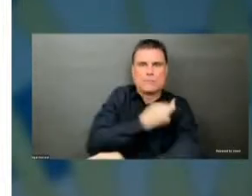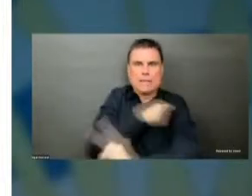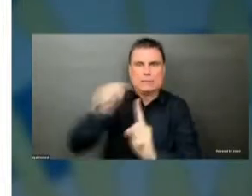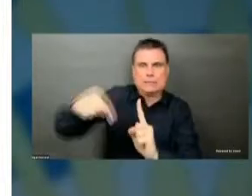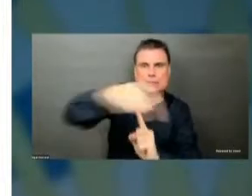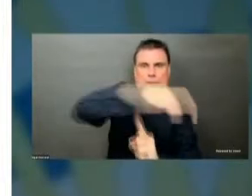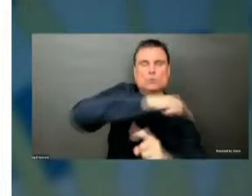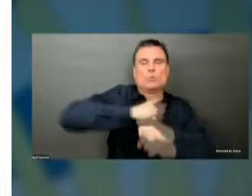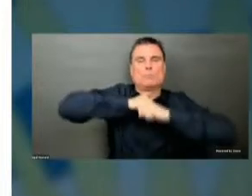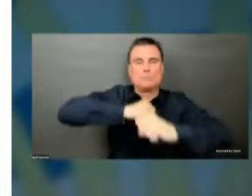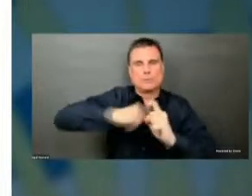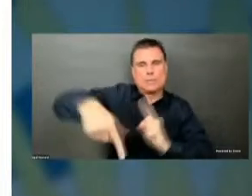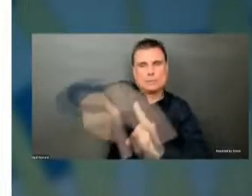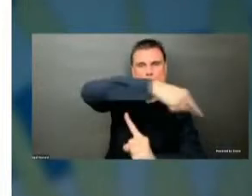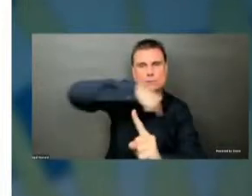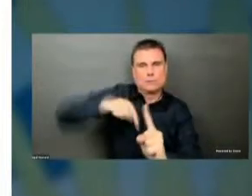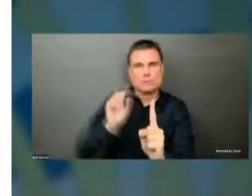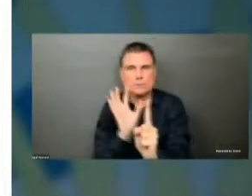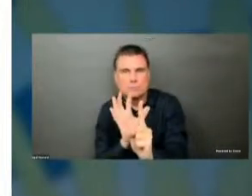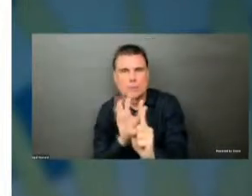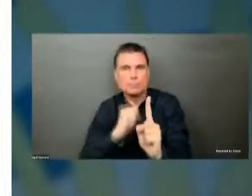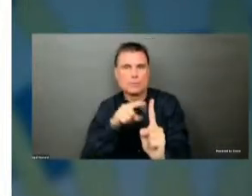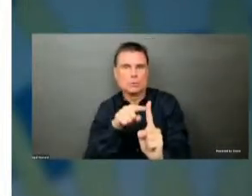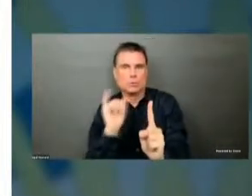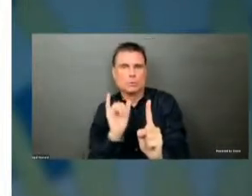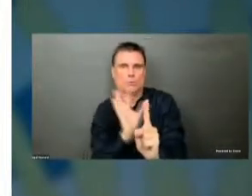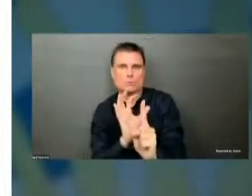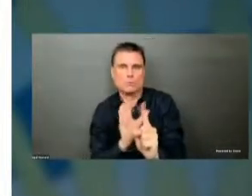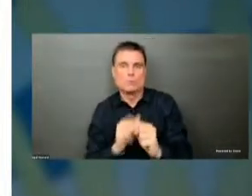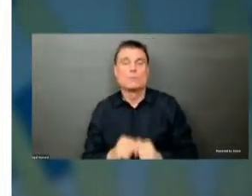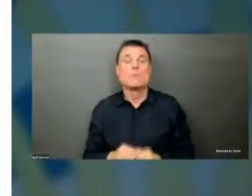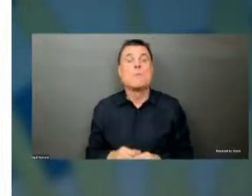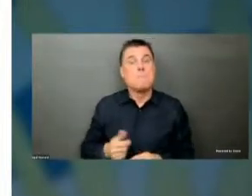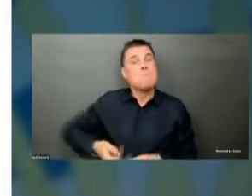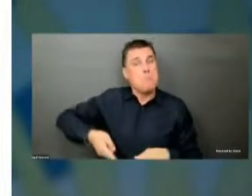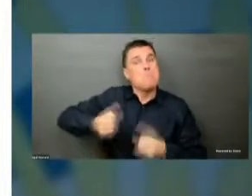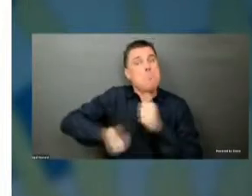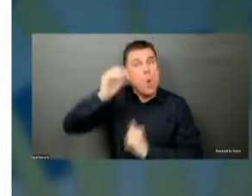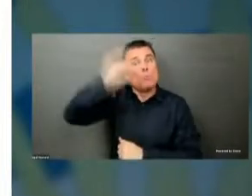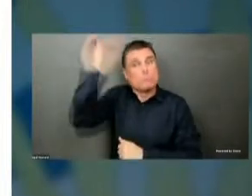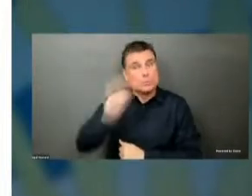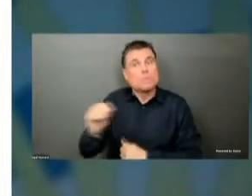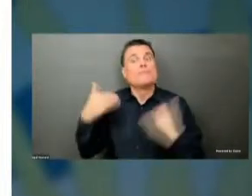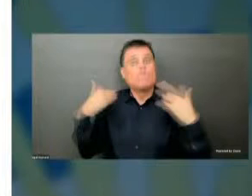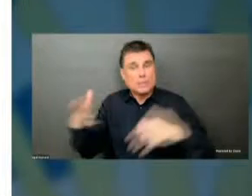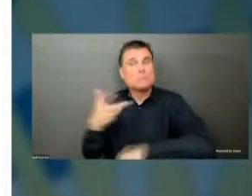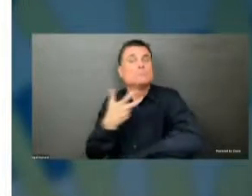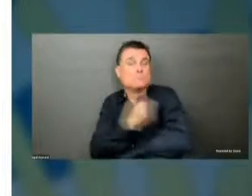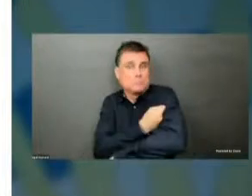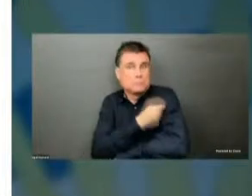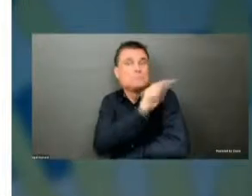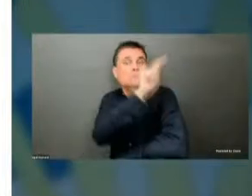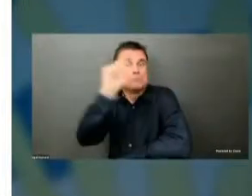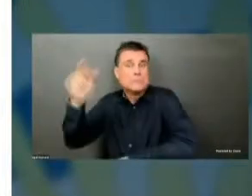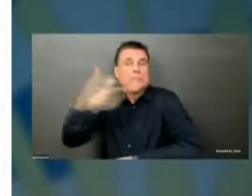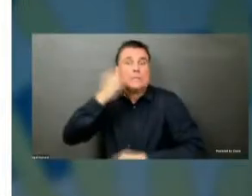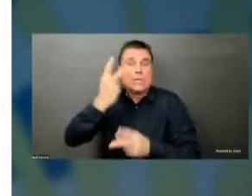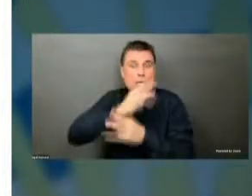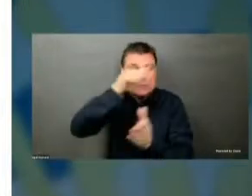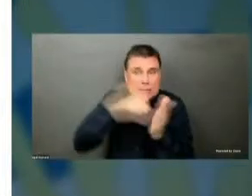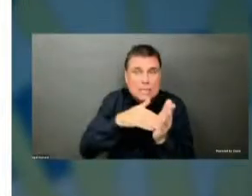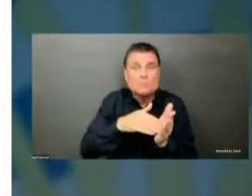in most places around the province, and we'll be looking at this in more detail on a facility-by-facility basis in the coming